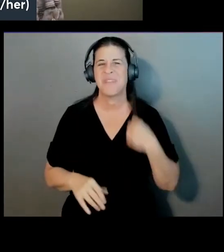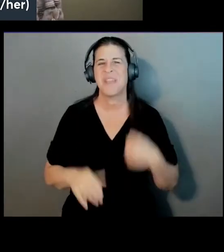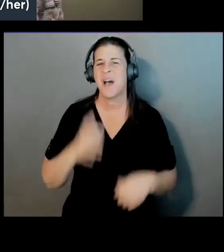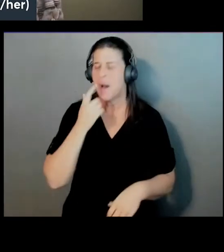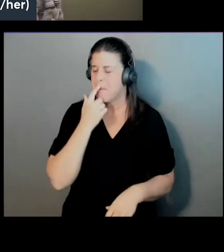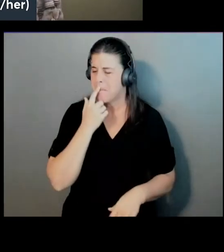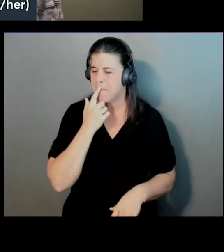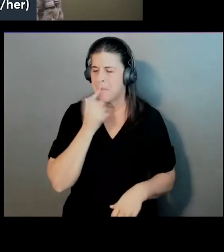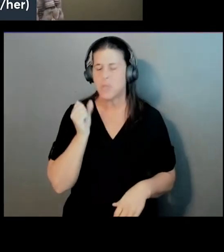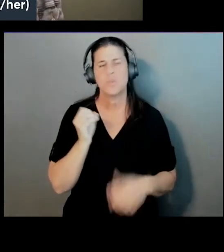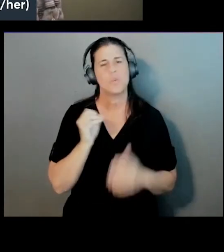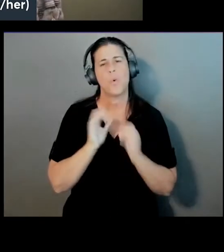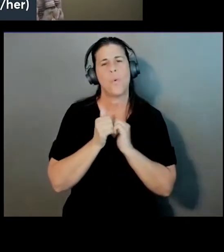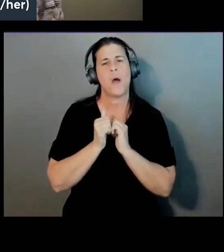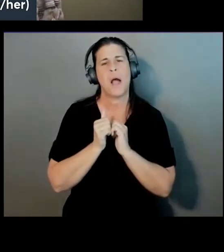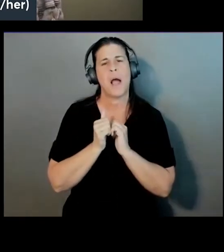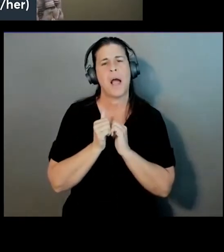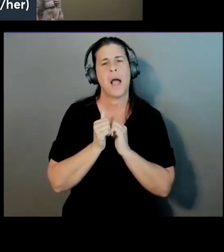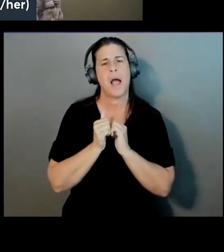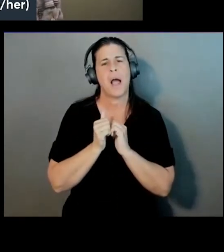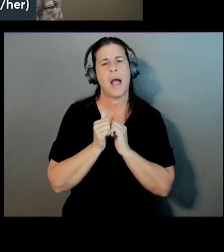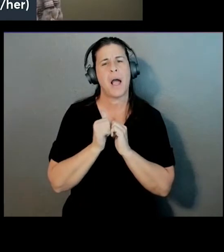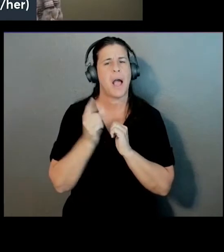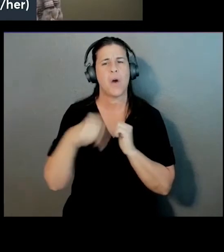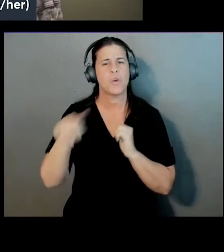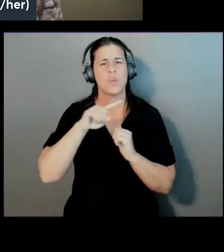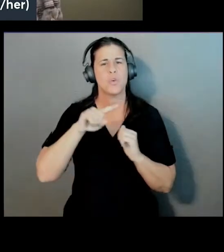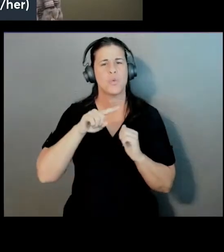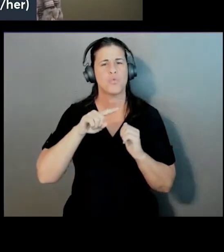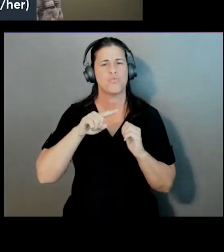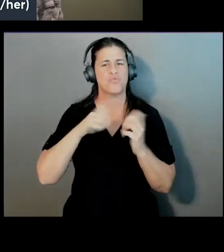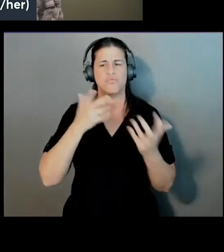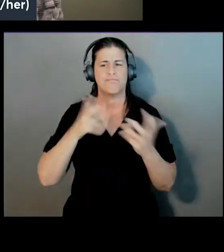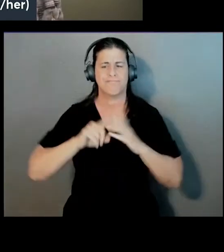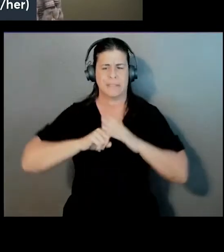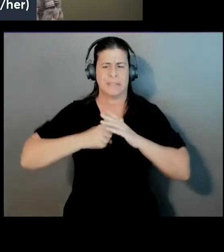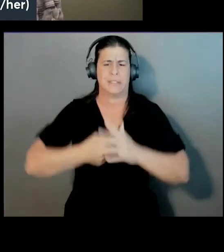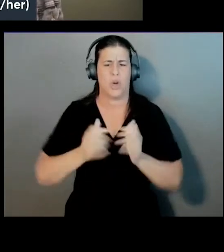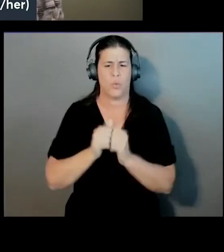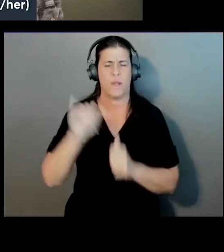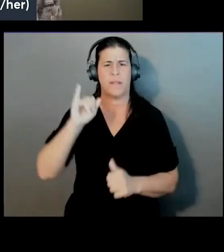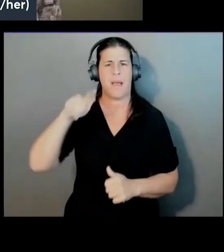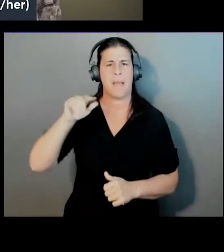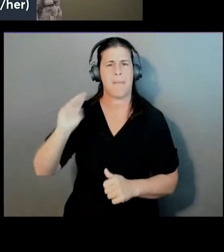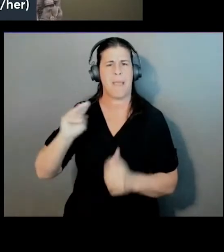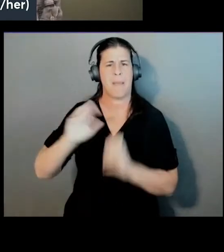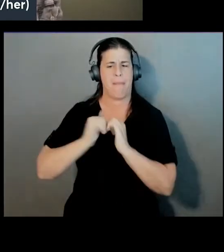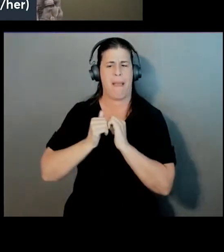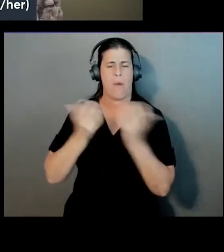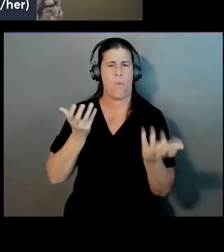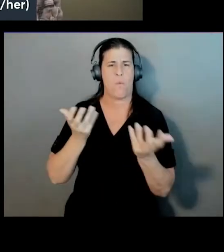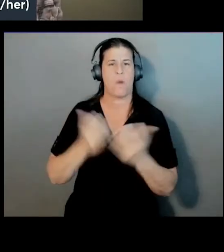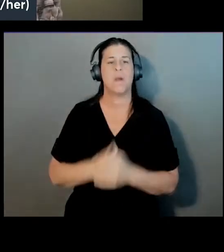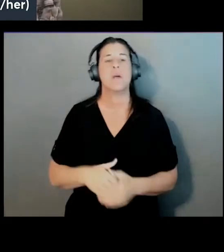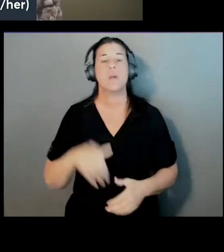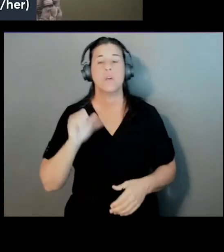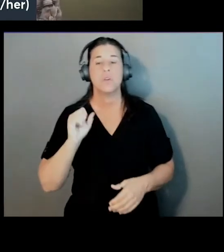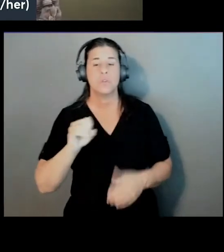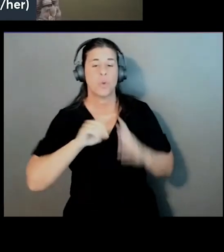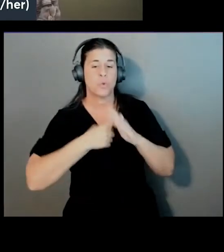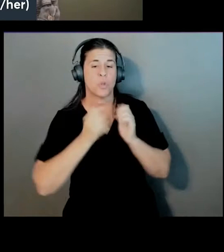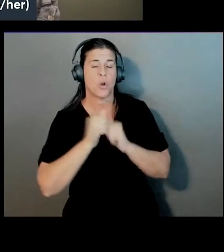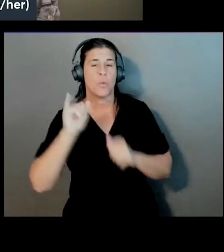So how do one get started with IPAM? Yeah, so getting started with Icam